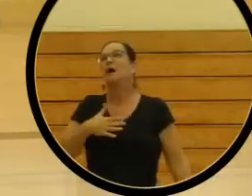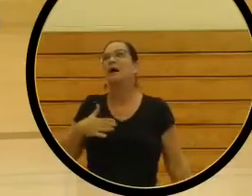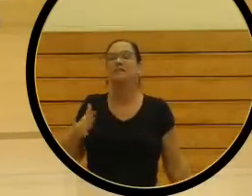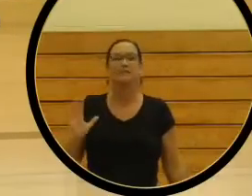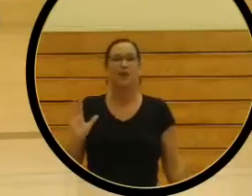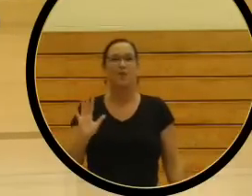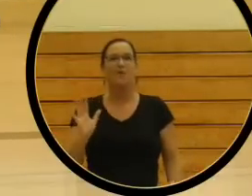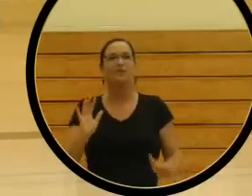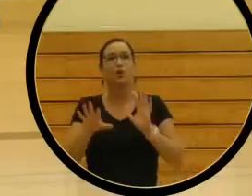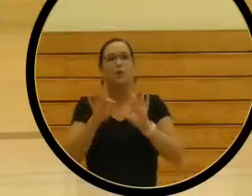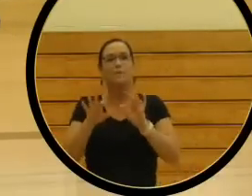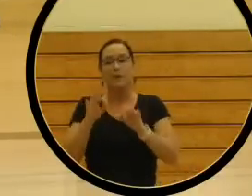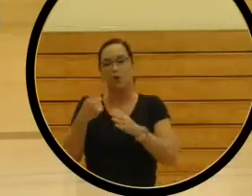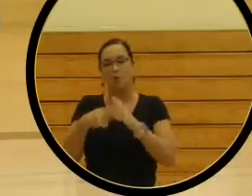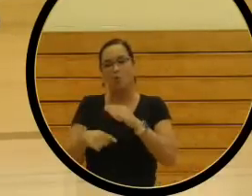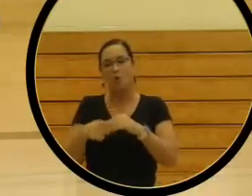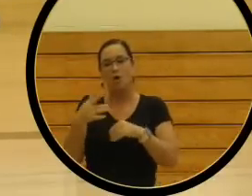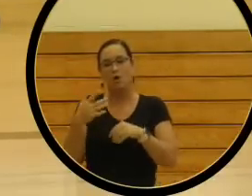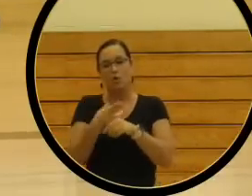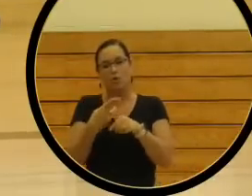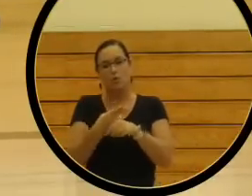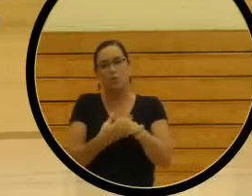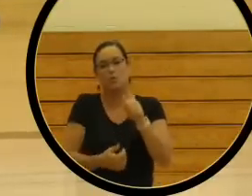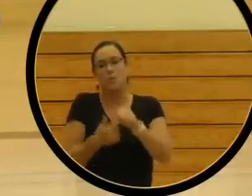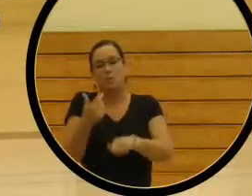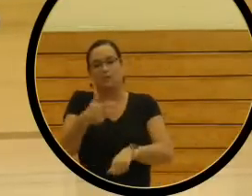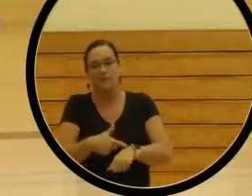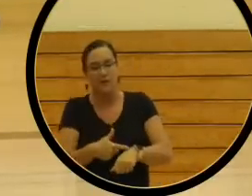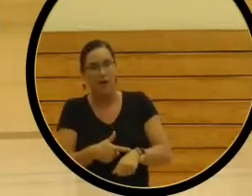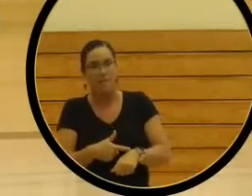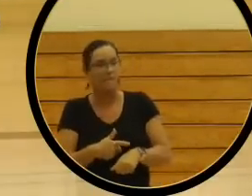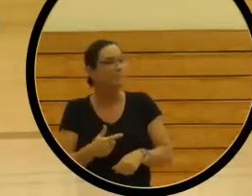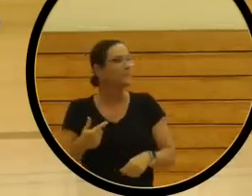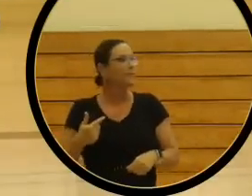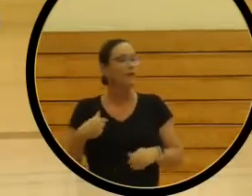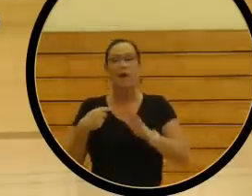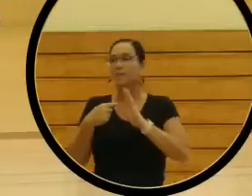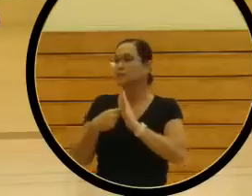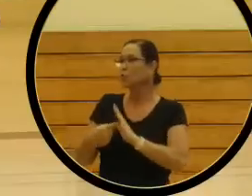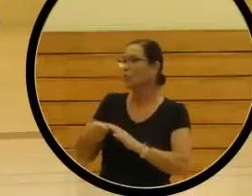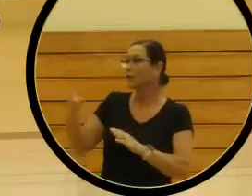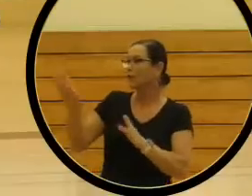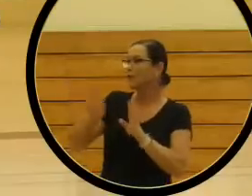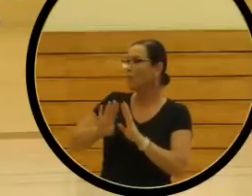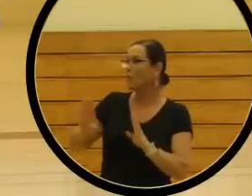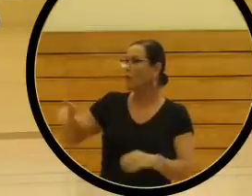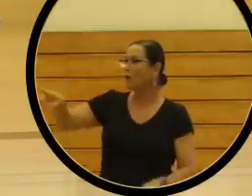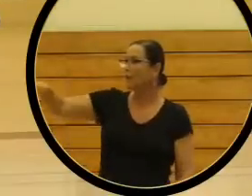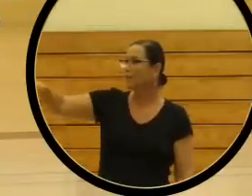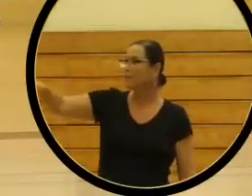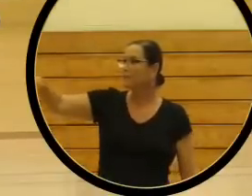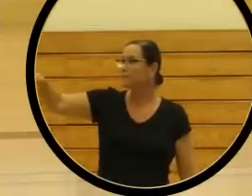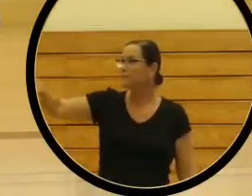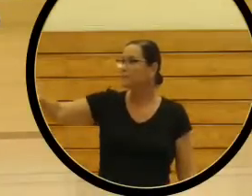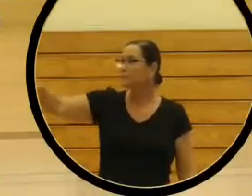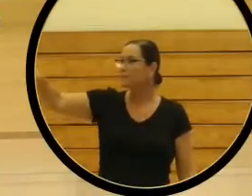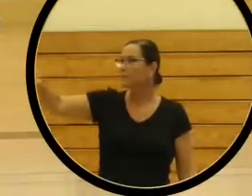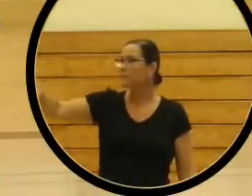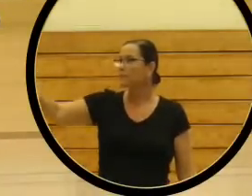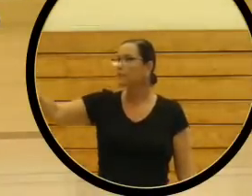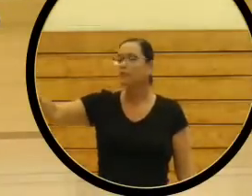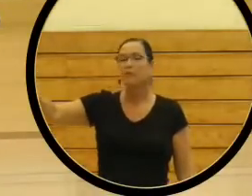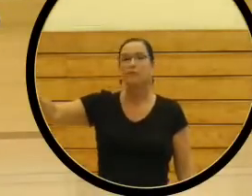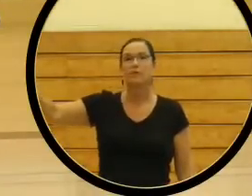what you use mostly and go that route. I point to that board there on the side, and all those